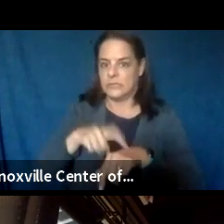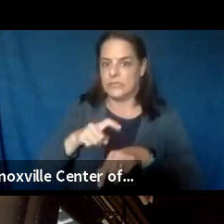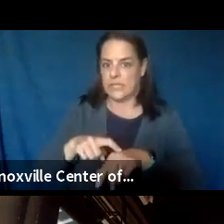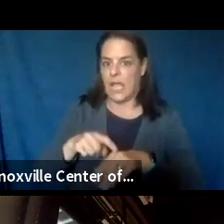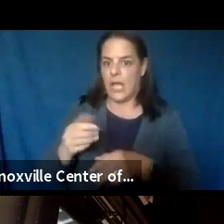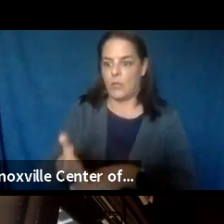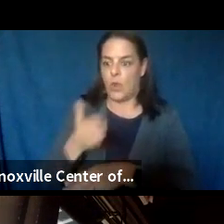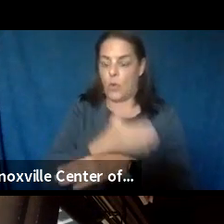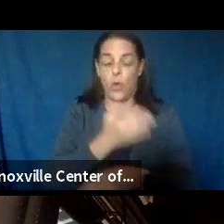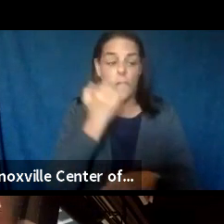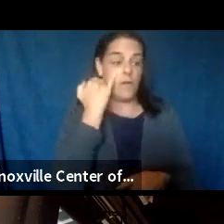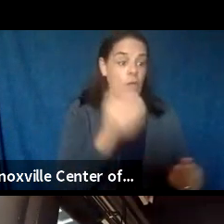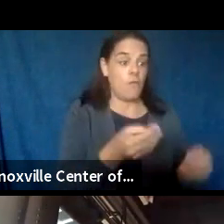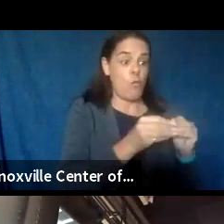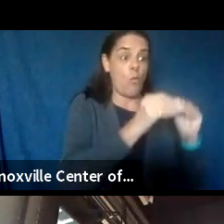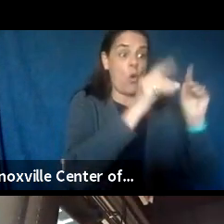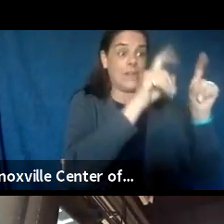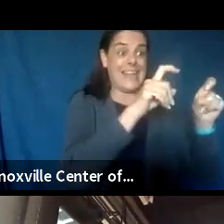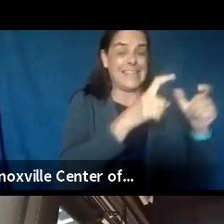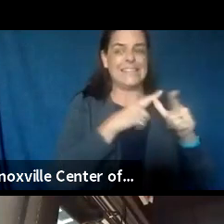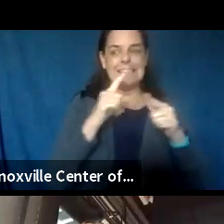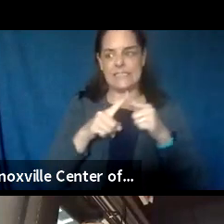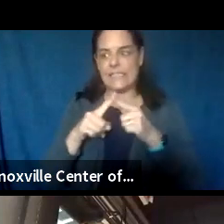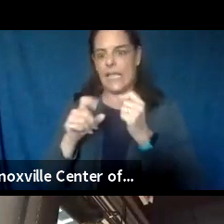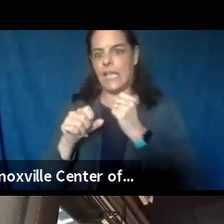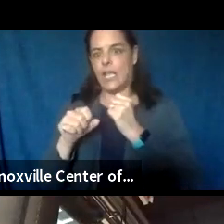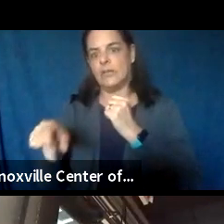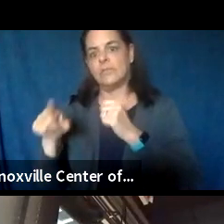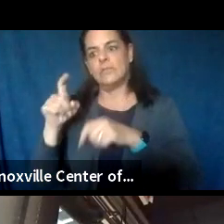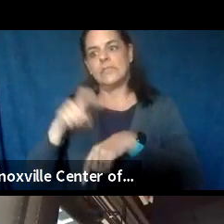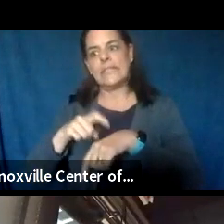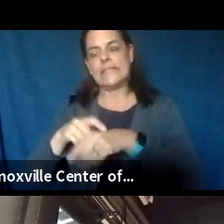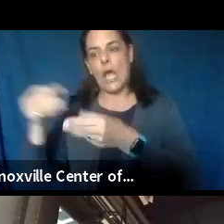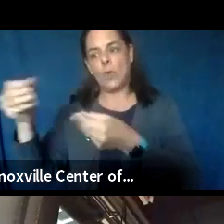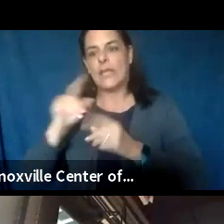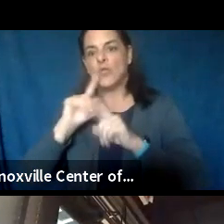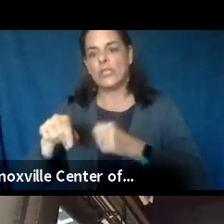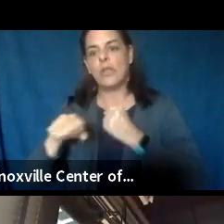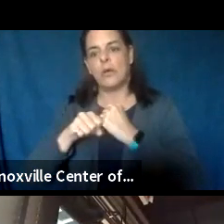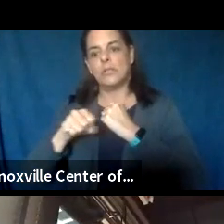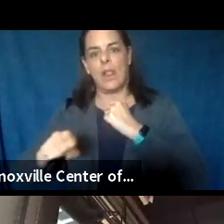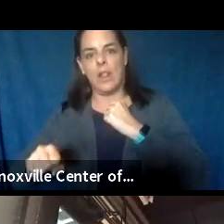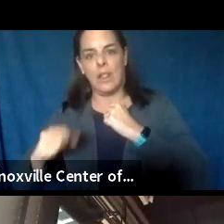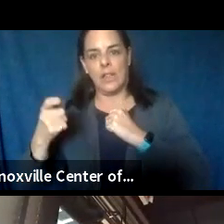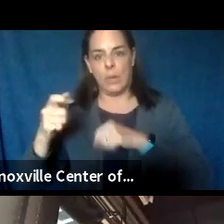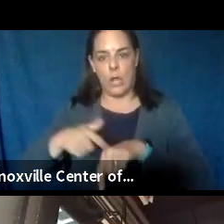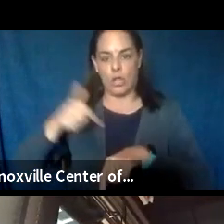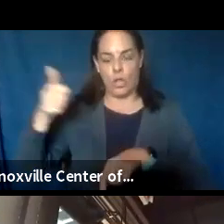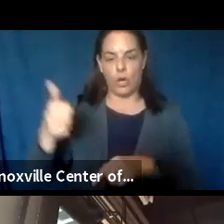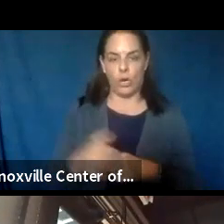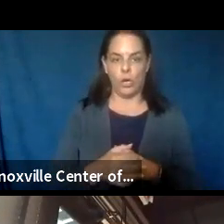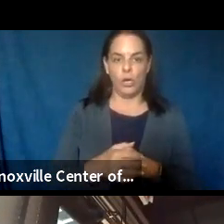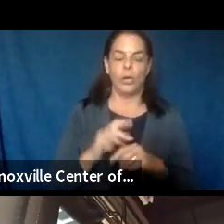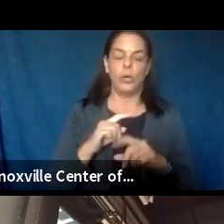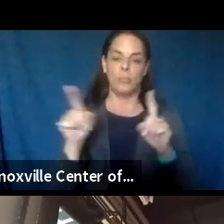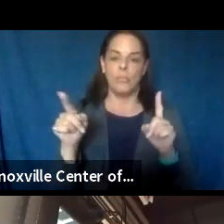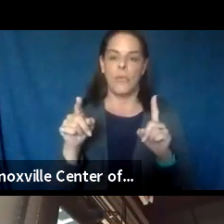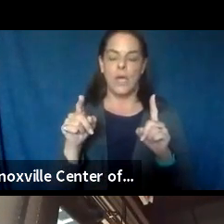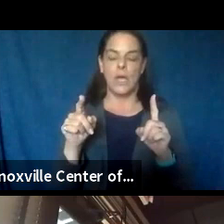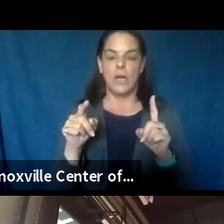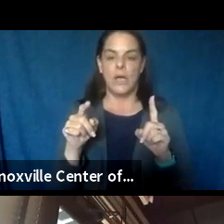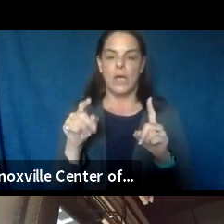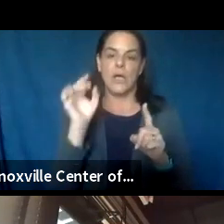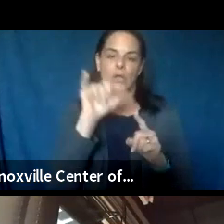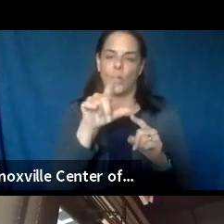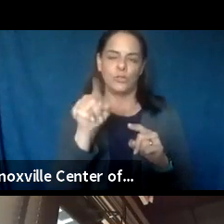testing volume goes up, turnaround time does tend to go down or up also, because it takes longer to get the test back. But those are